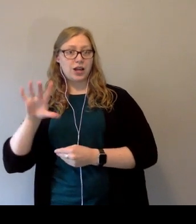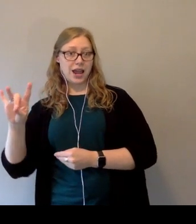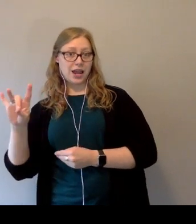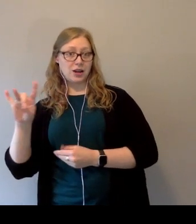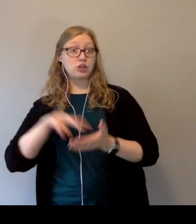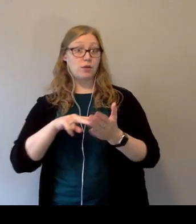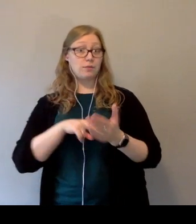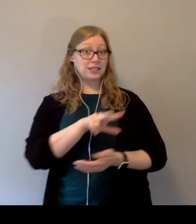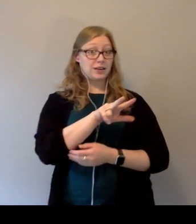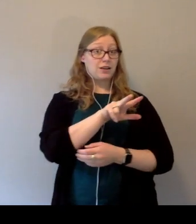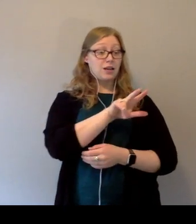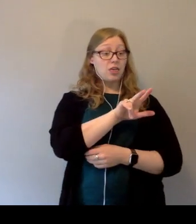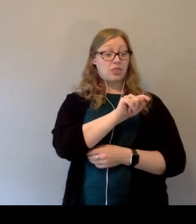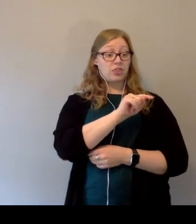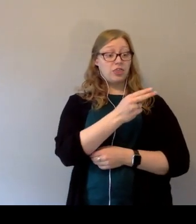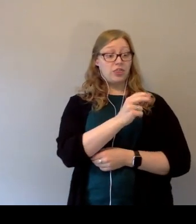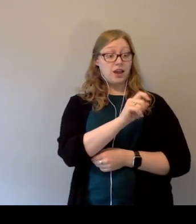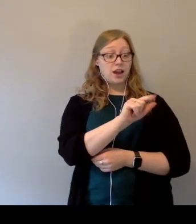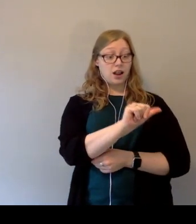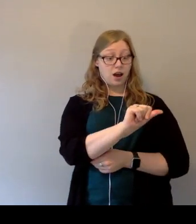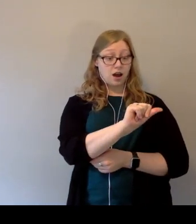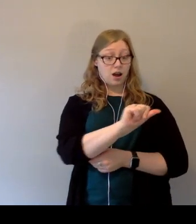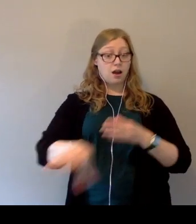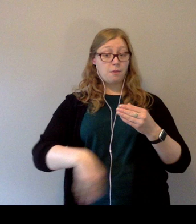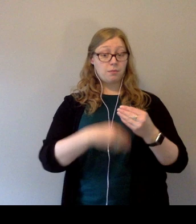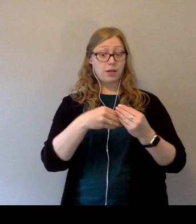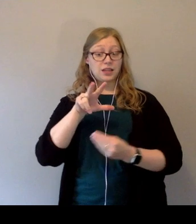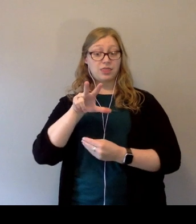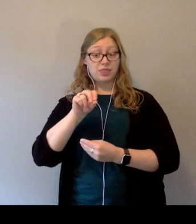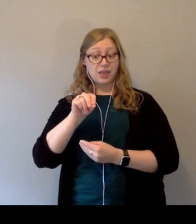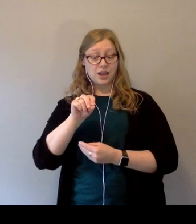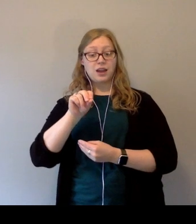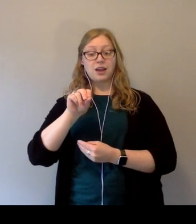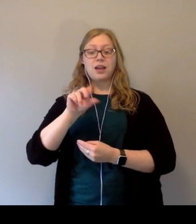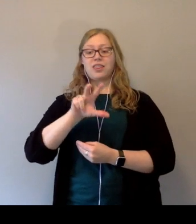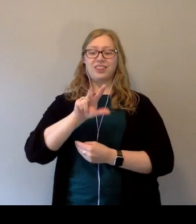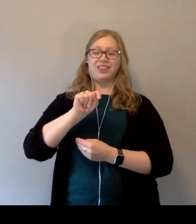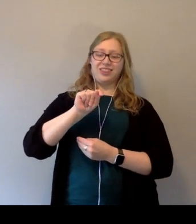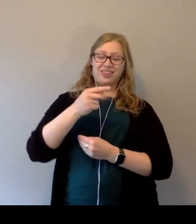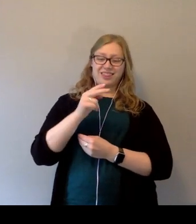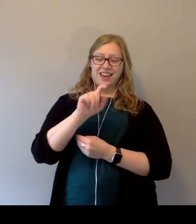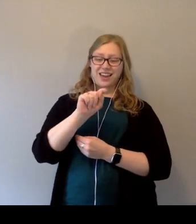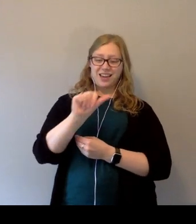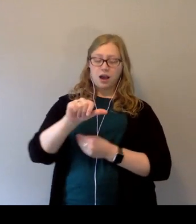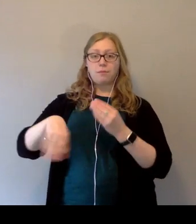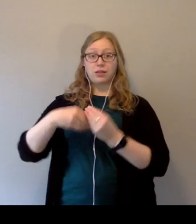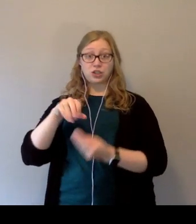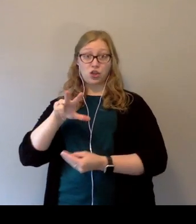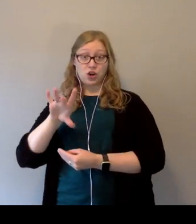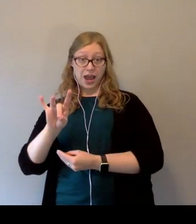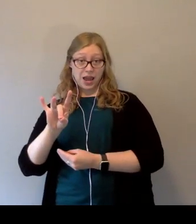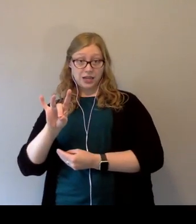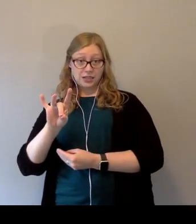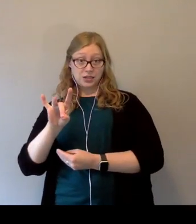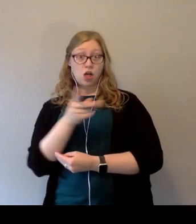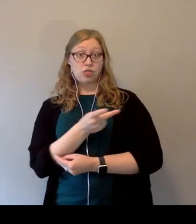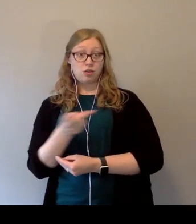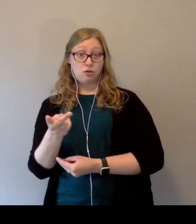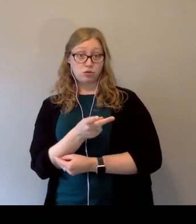the complementary angles, so we can set up the relationship theta plus